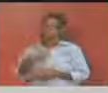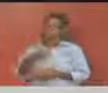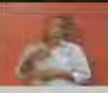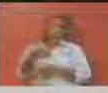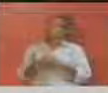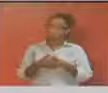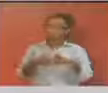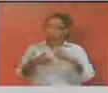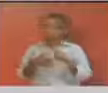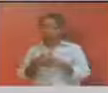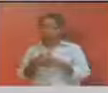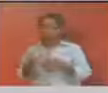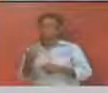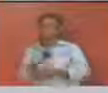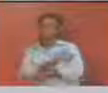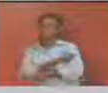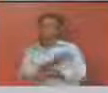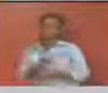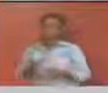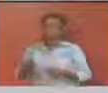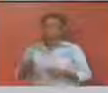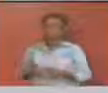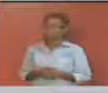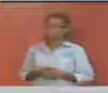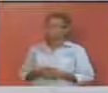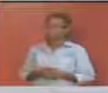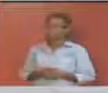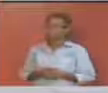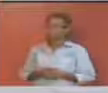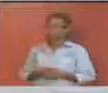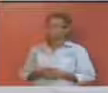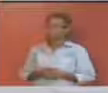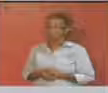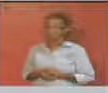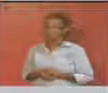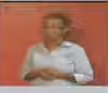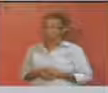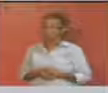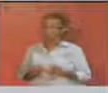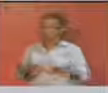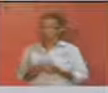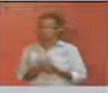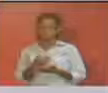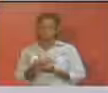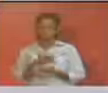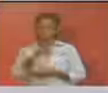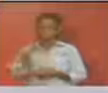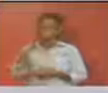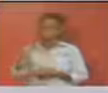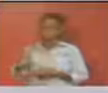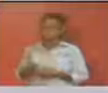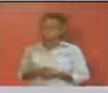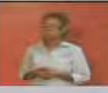vaccines. Thank you. And we go now to Wired 868, please.